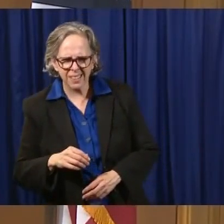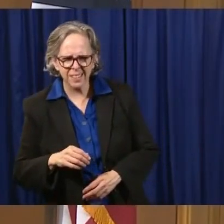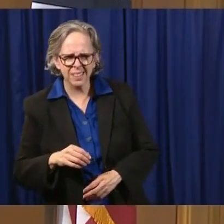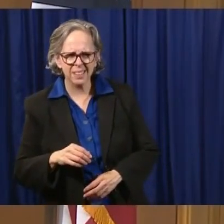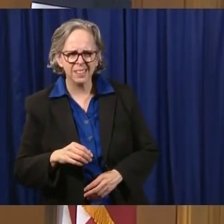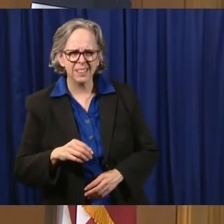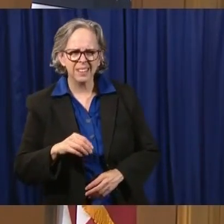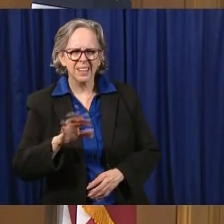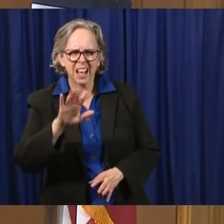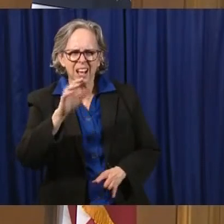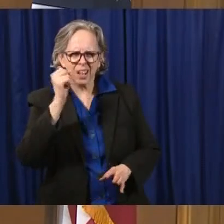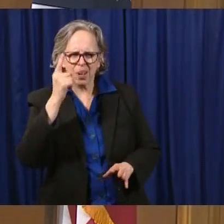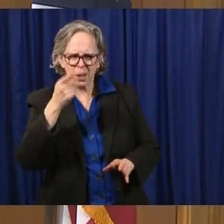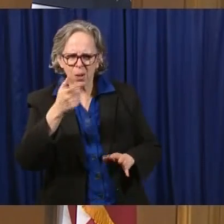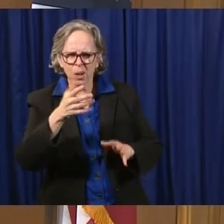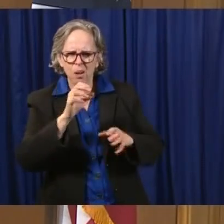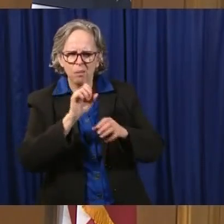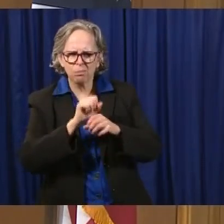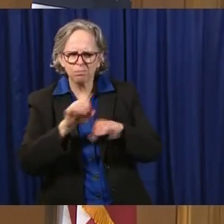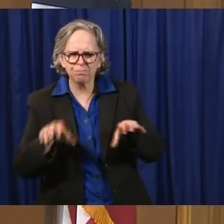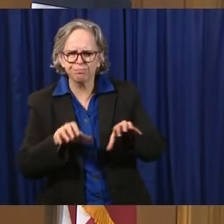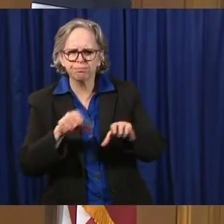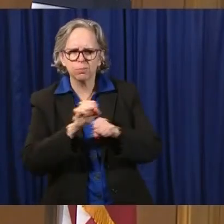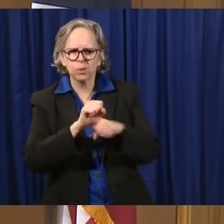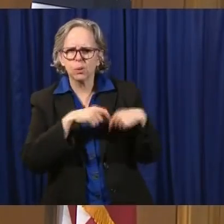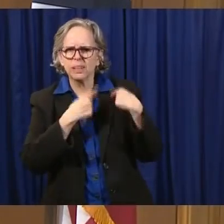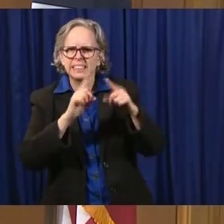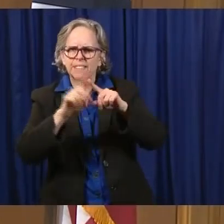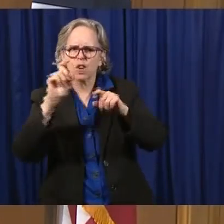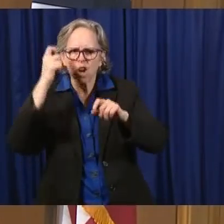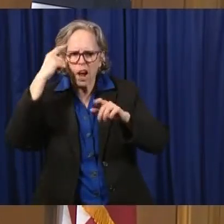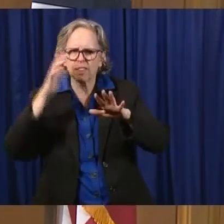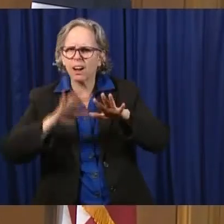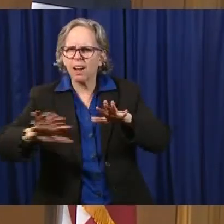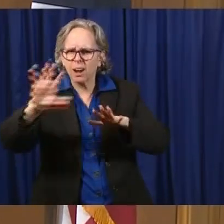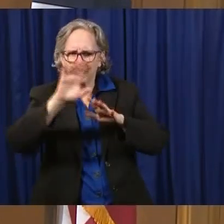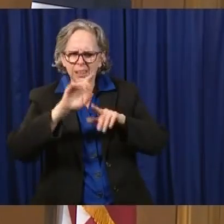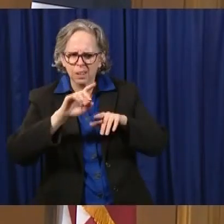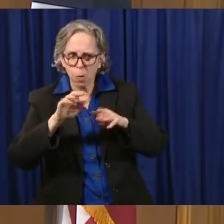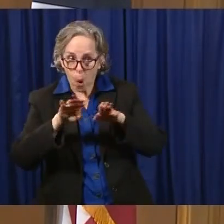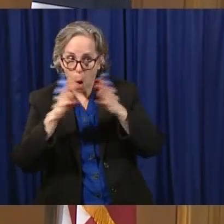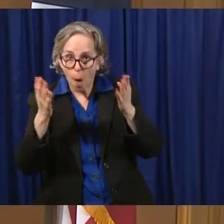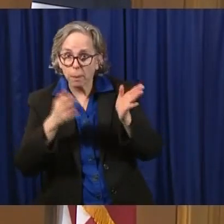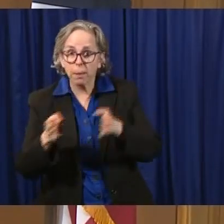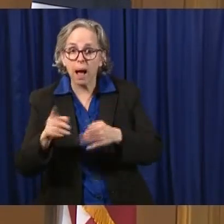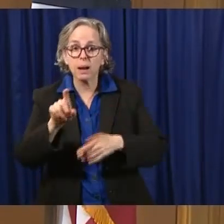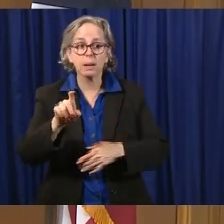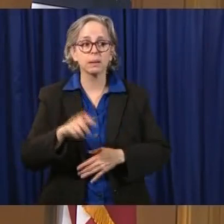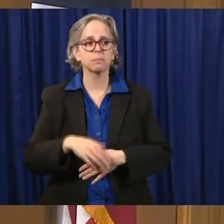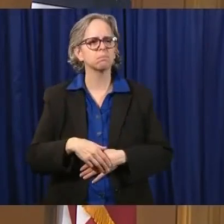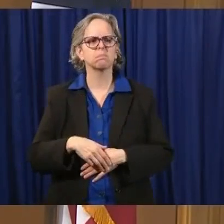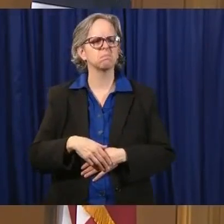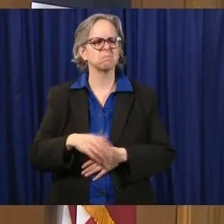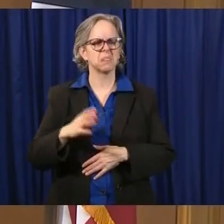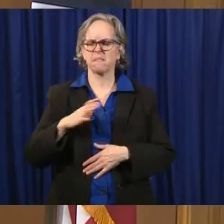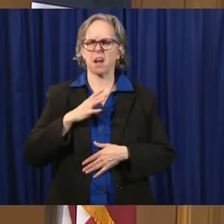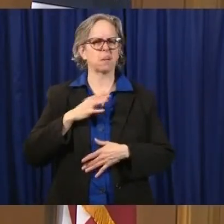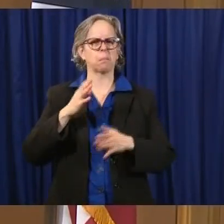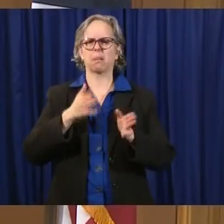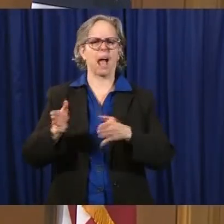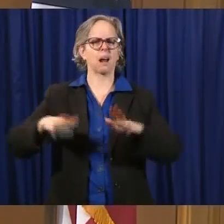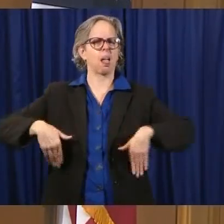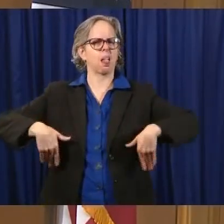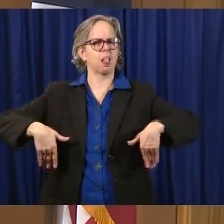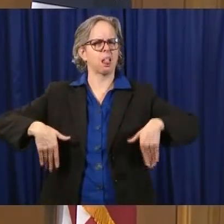surrounding states on a regional reopening plan, if it were? Well, we don't have any formal plan, nor do we have